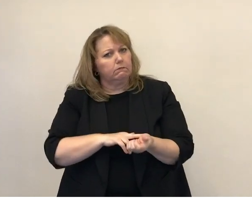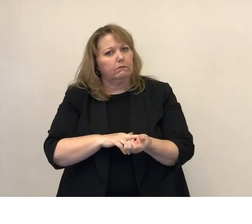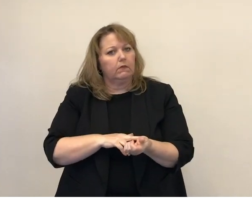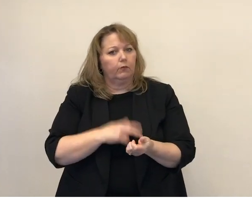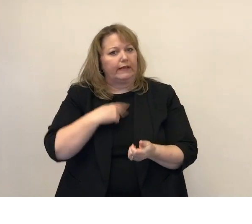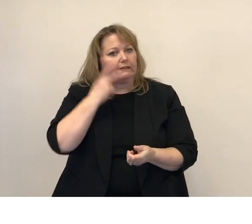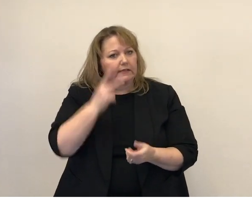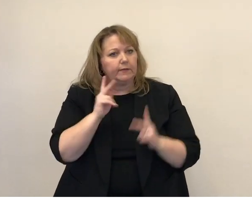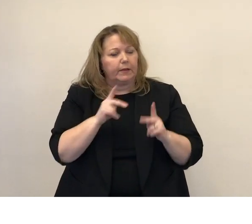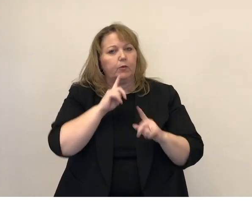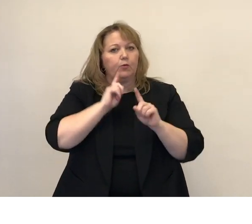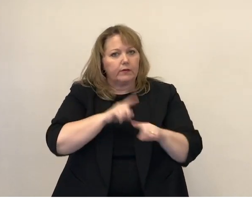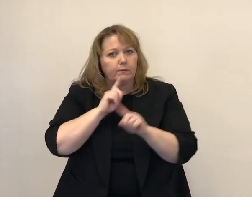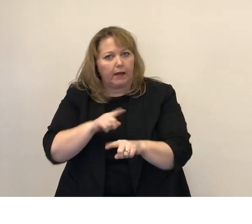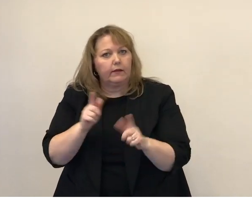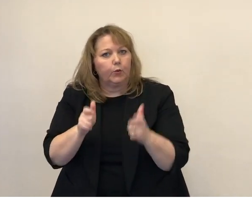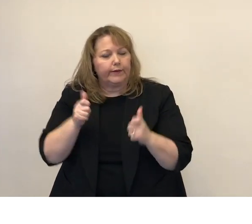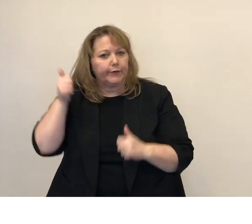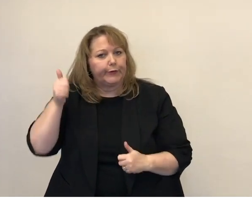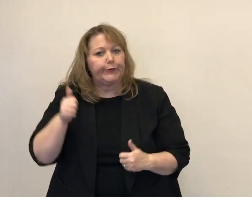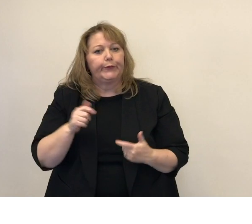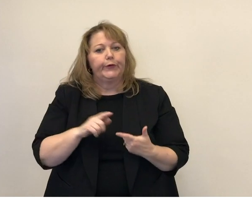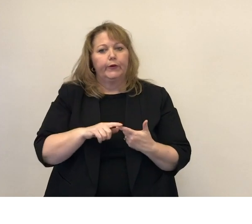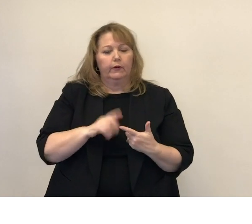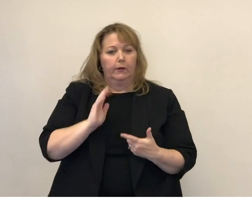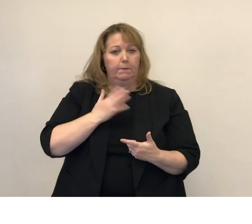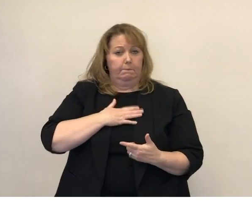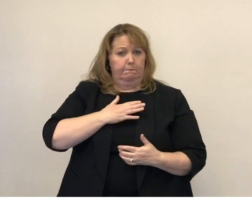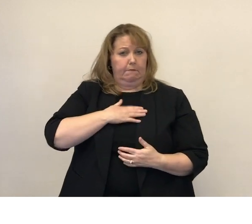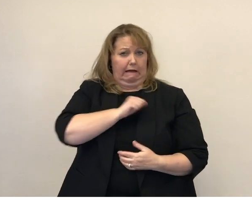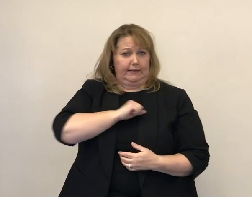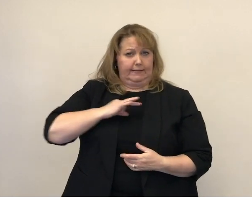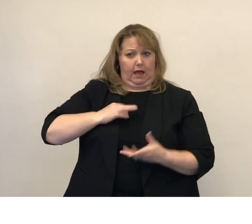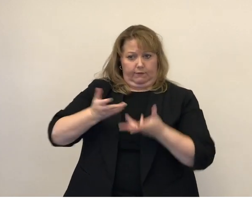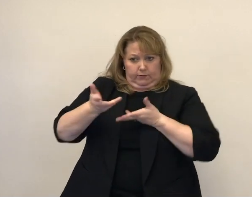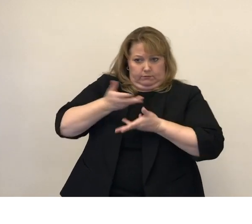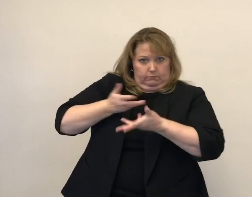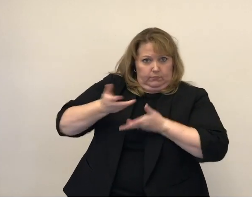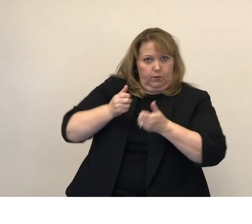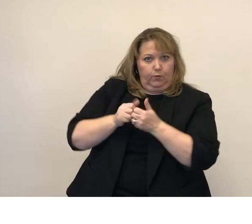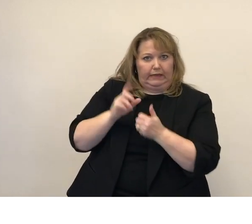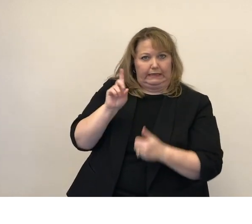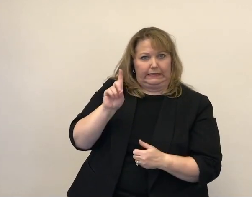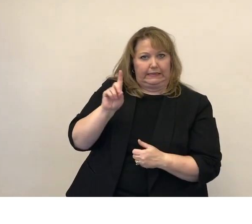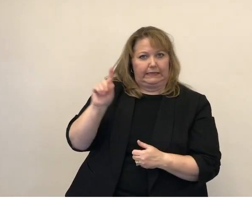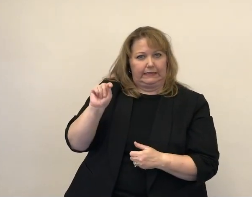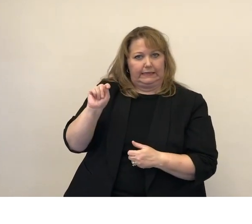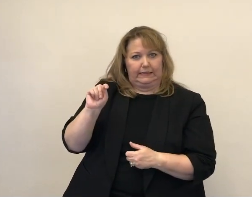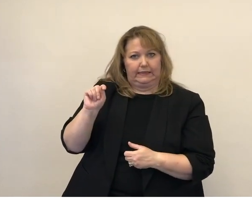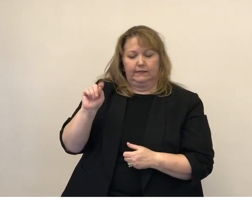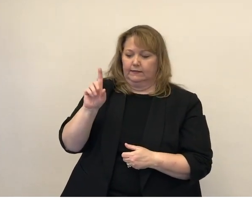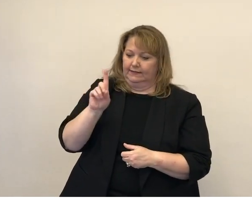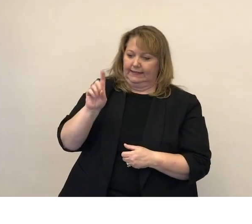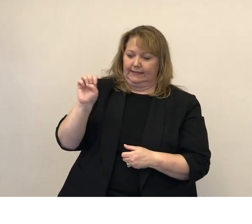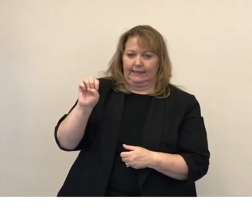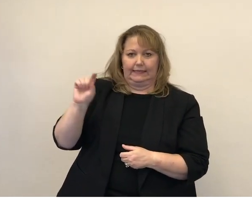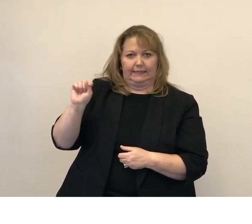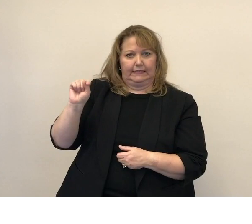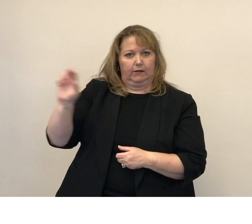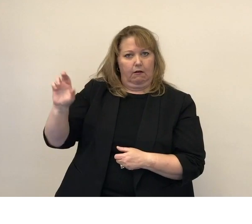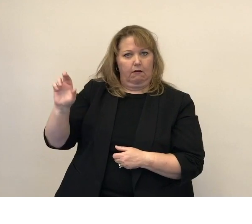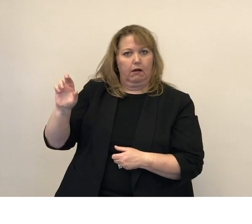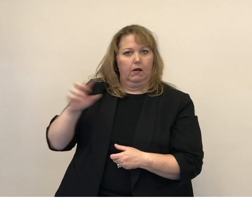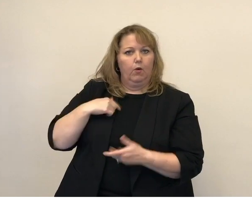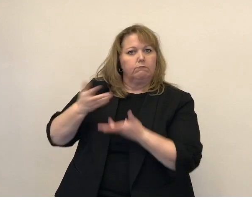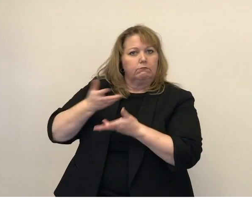My staff, working with Dieter, continues to explore every option we have available to hook people up with their benefits,